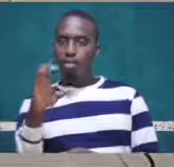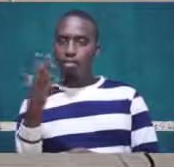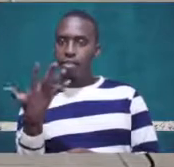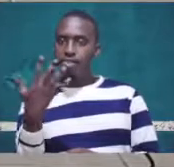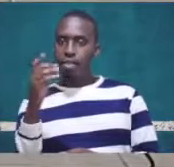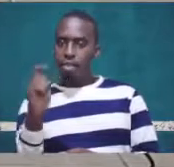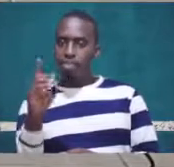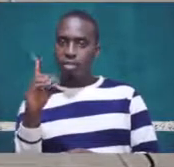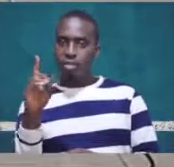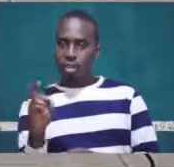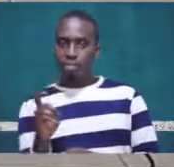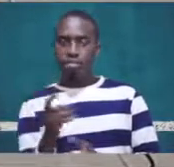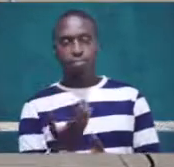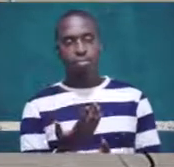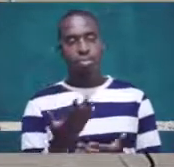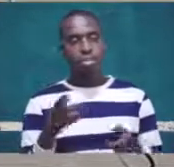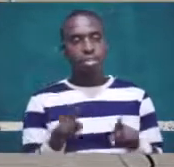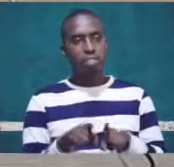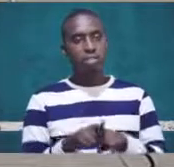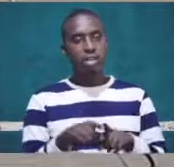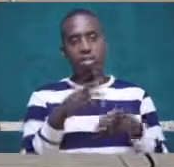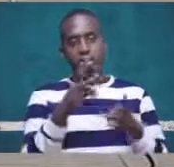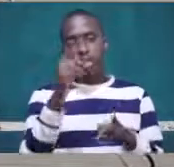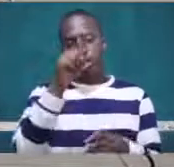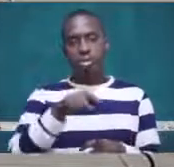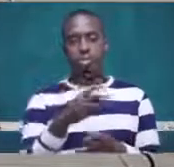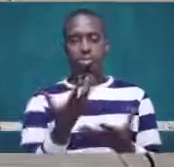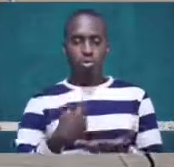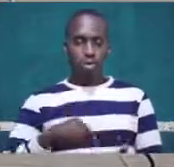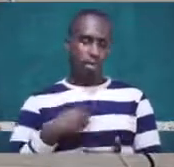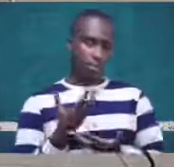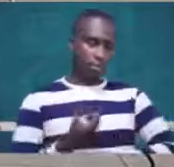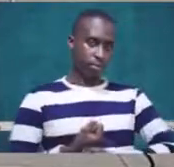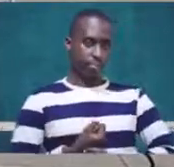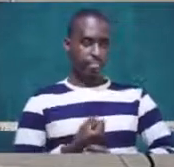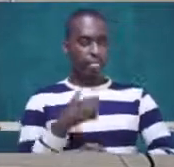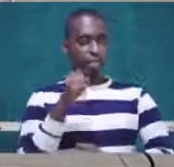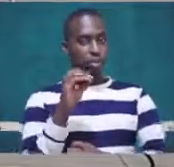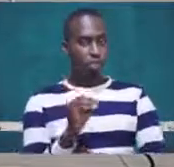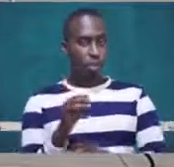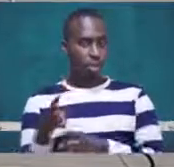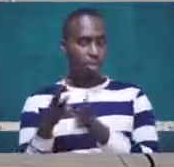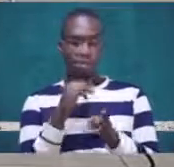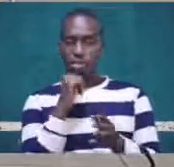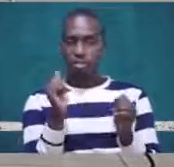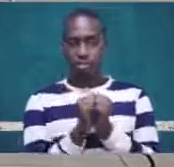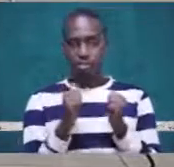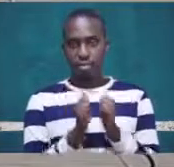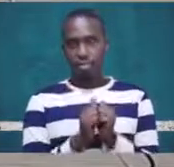5x dx? It is this kind of integral we have. So the method is not